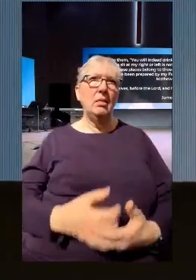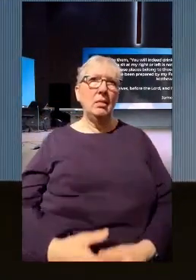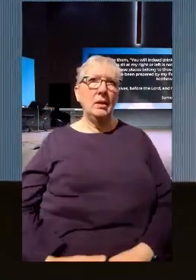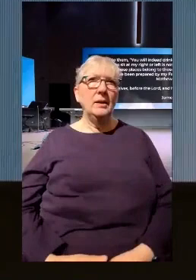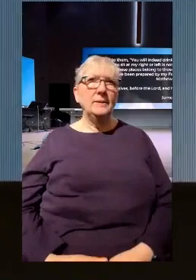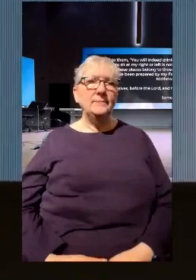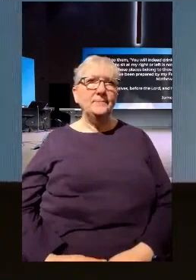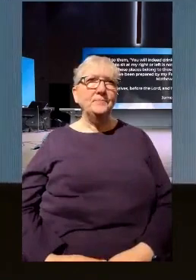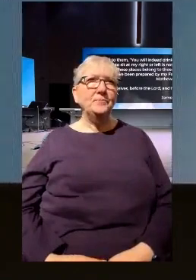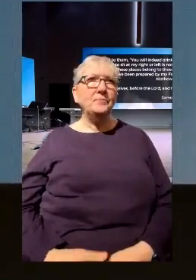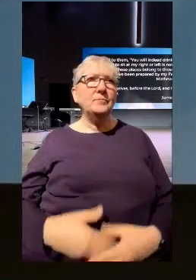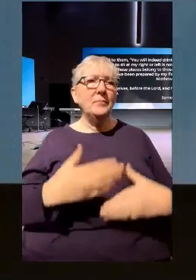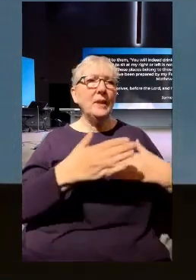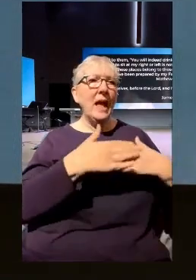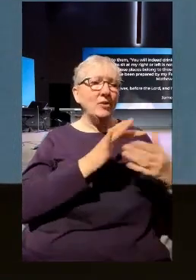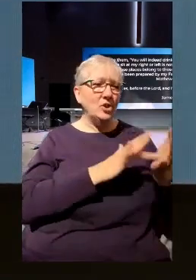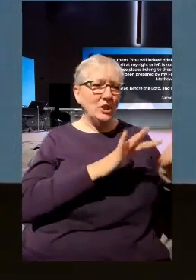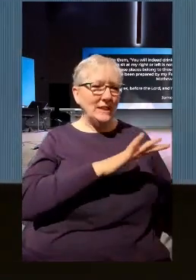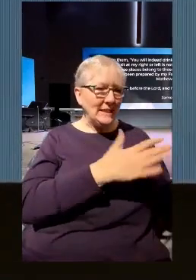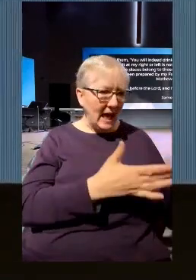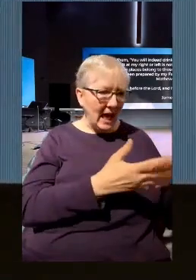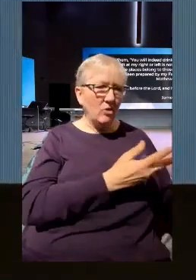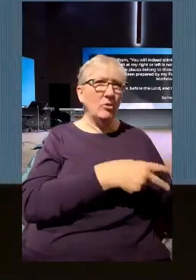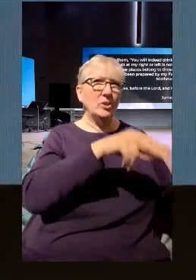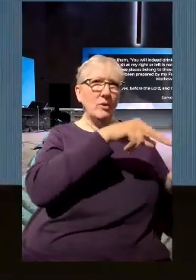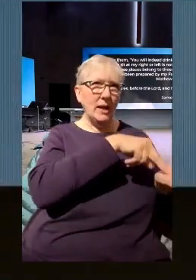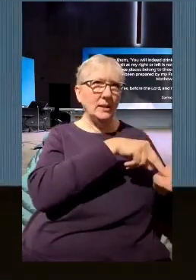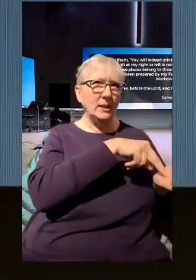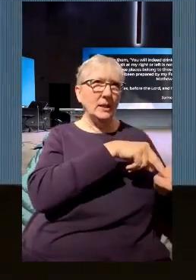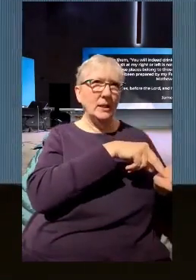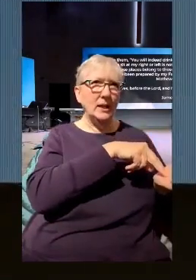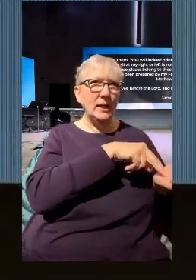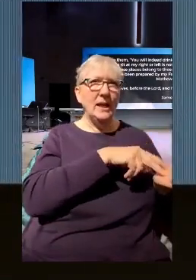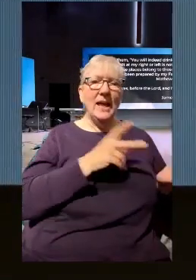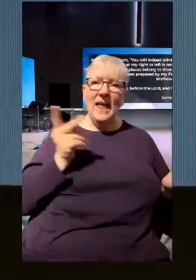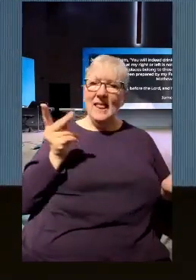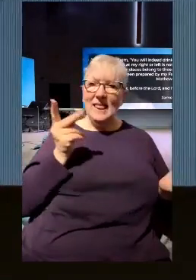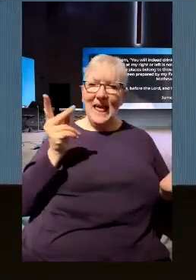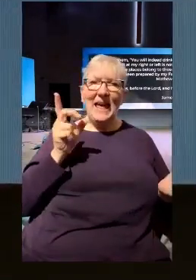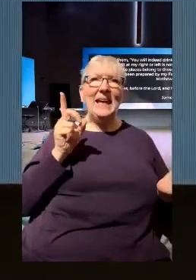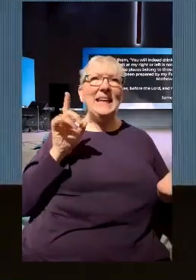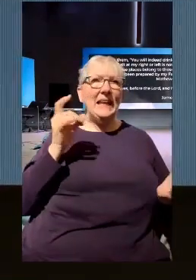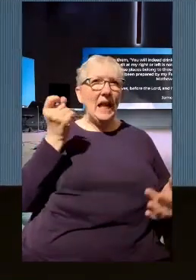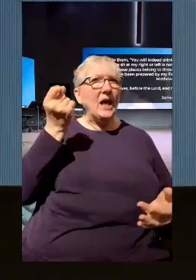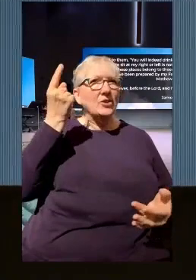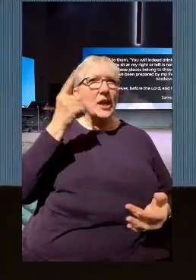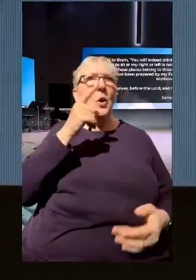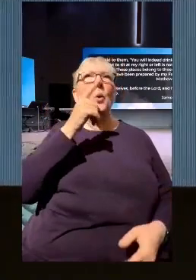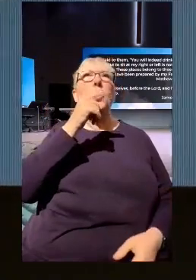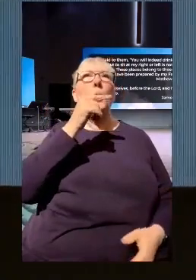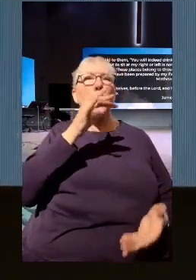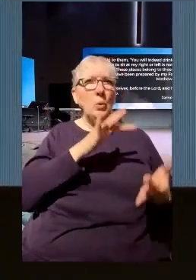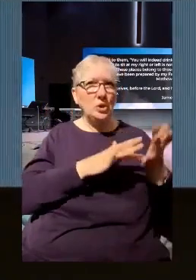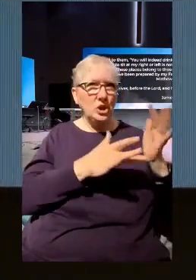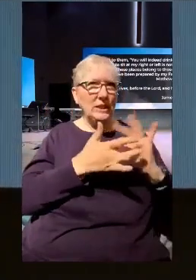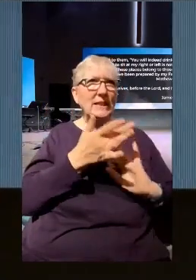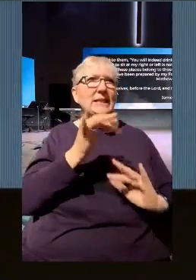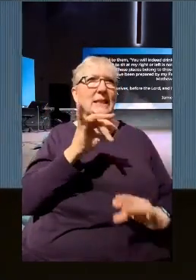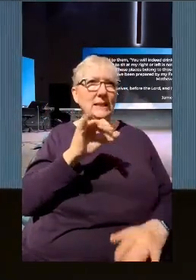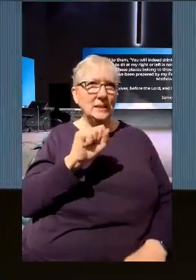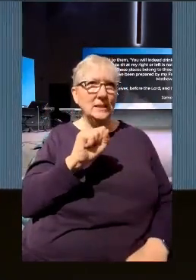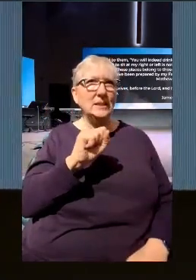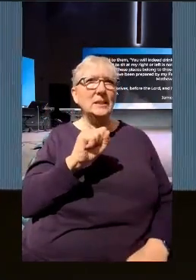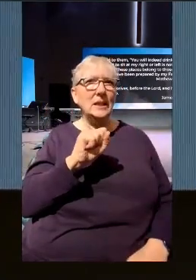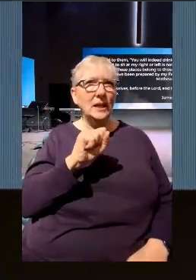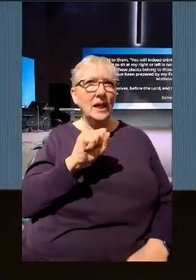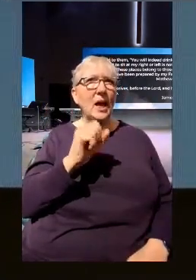Because after Jesus' death and resurrection, they finally understood who he was, like really understood who he was and